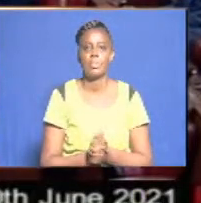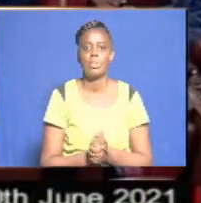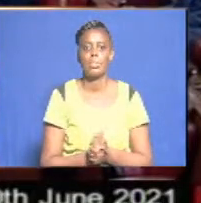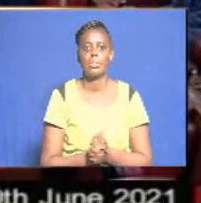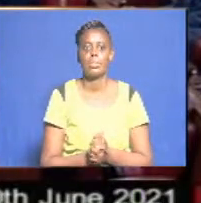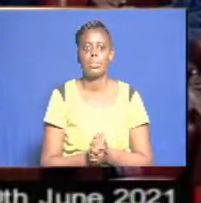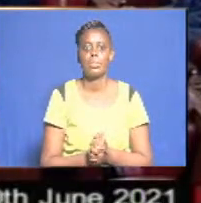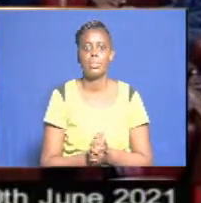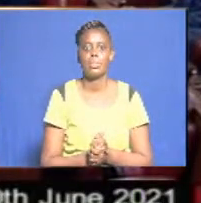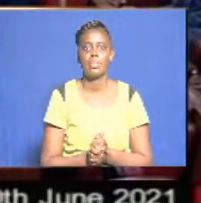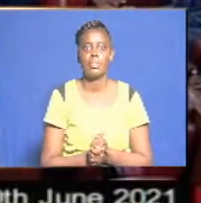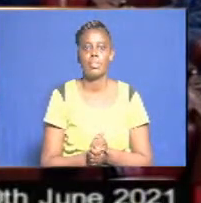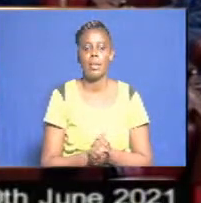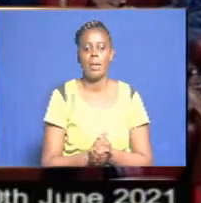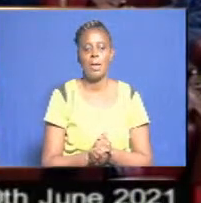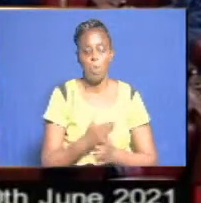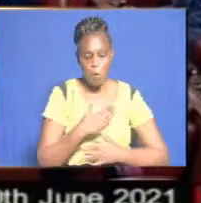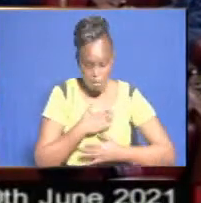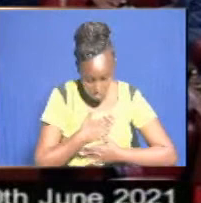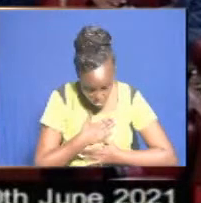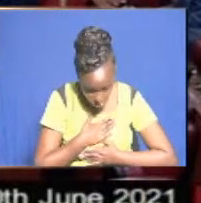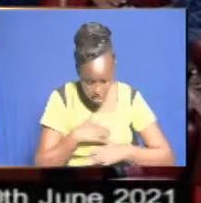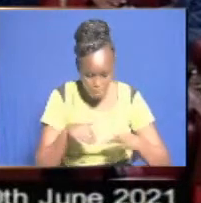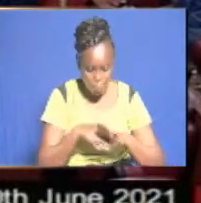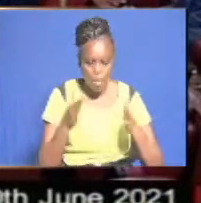Yeah, he has apologized.